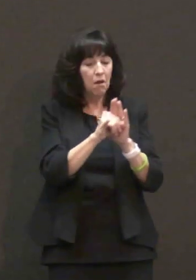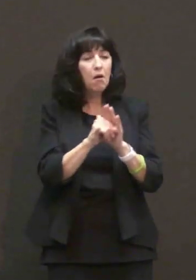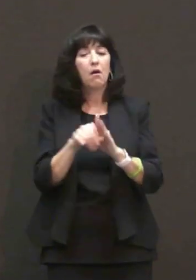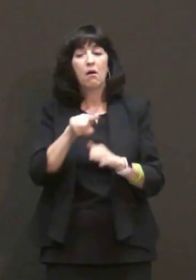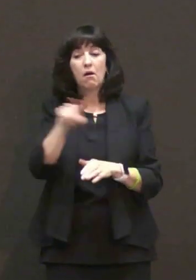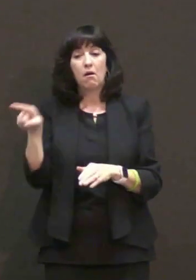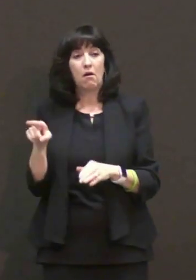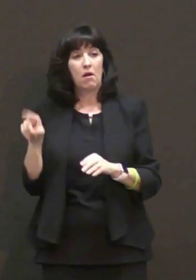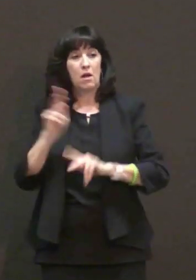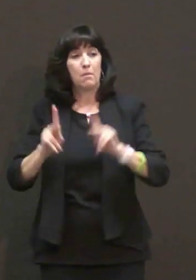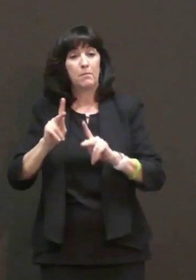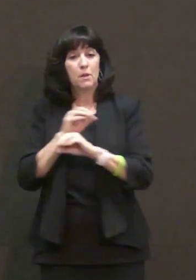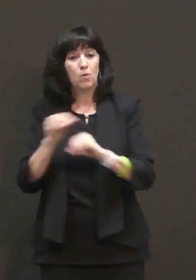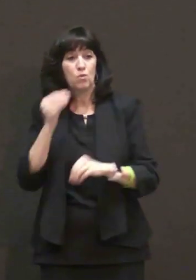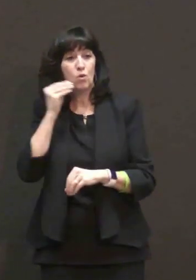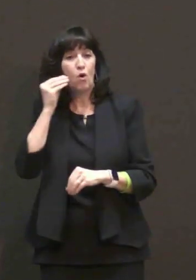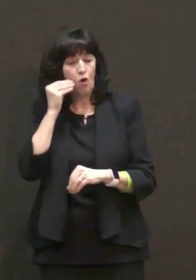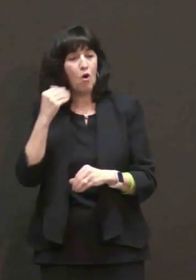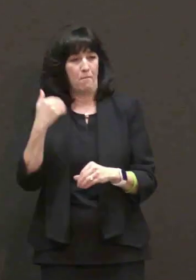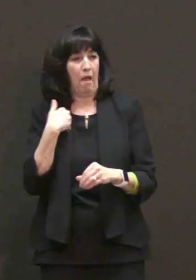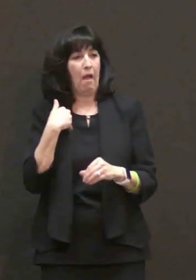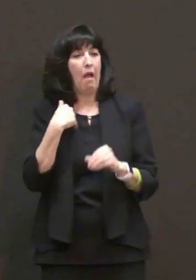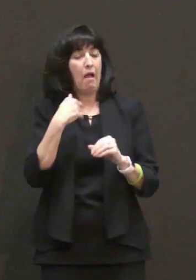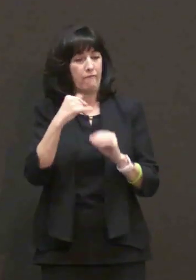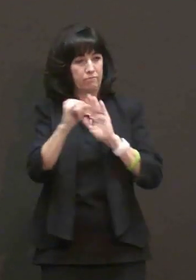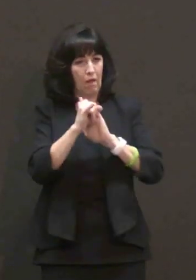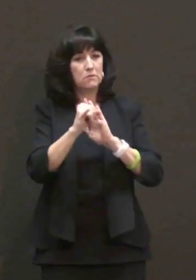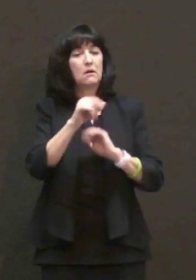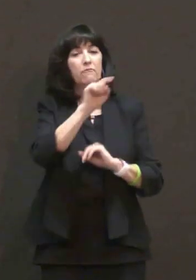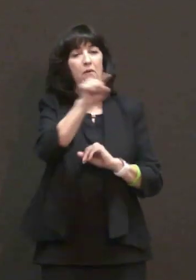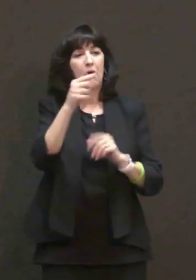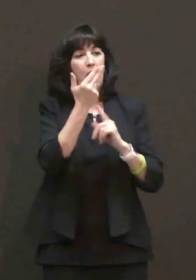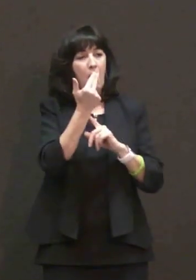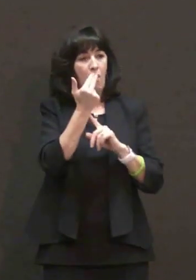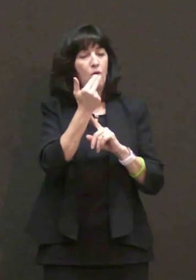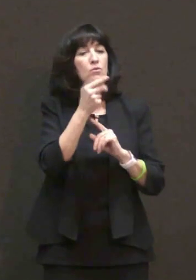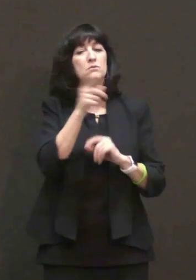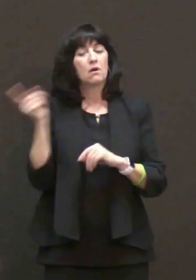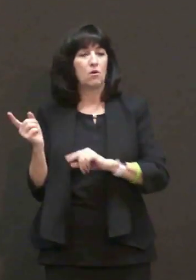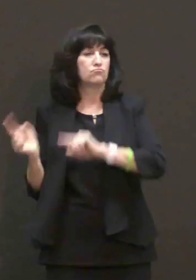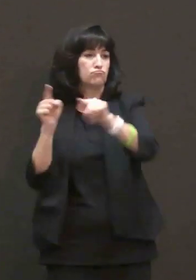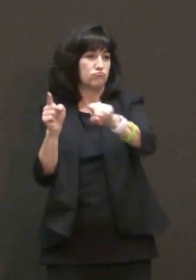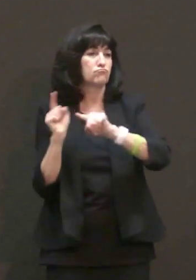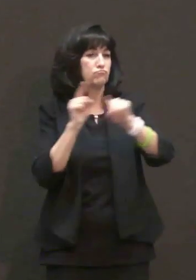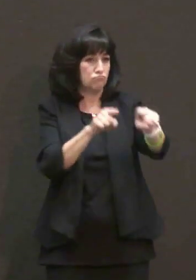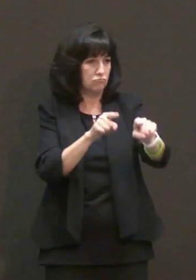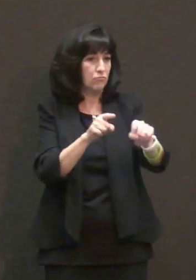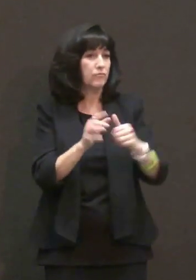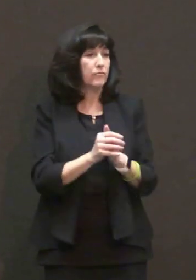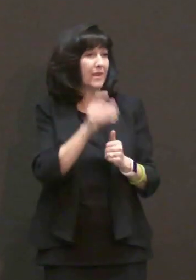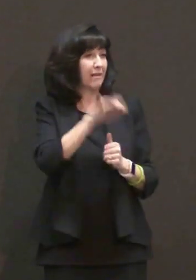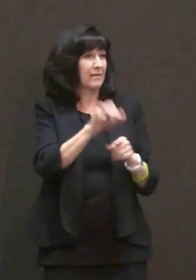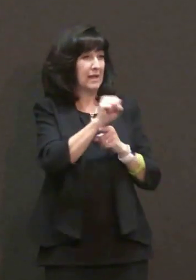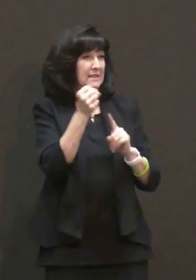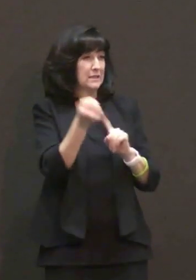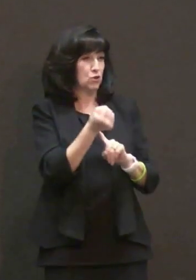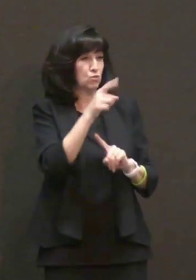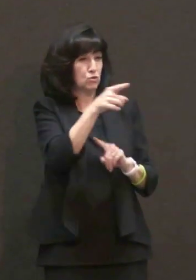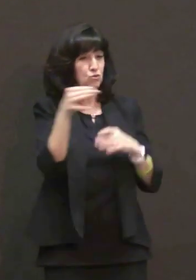hearing back from various communities that is occurring. So the situation that you described, or that